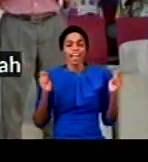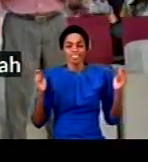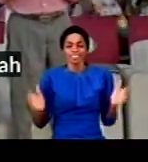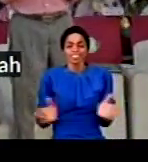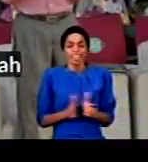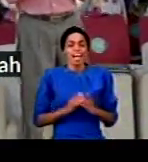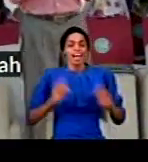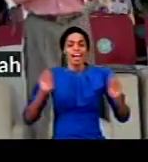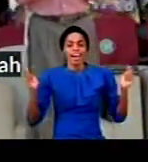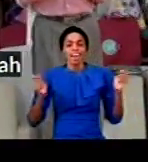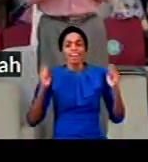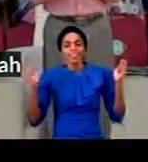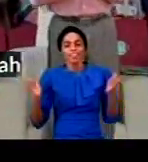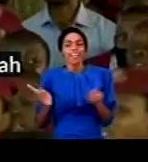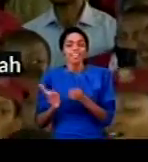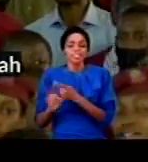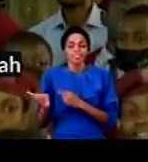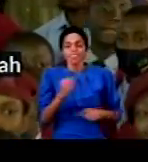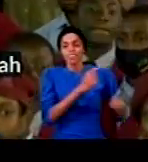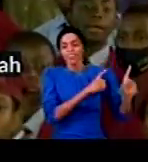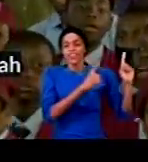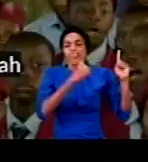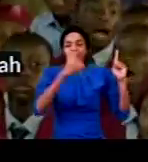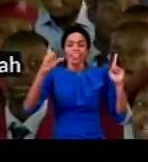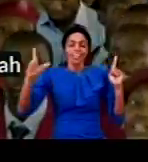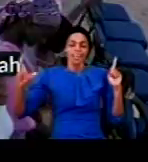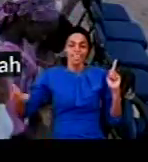hallelujah, hallelujah,